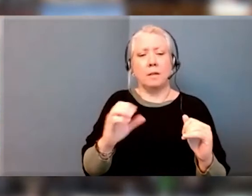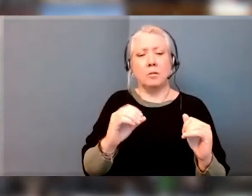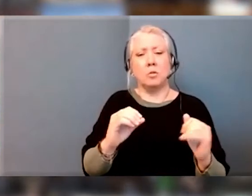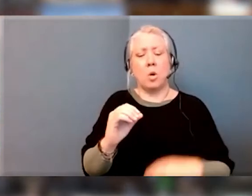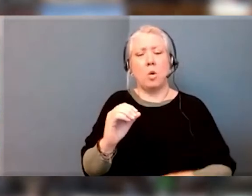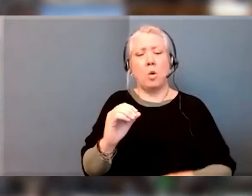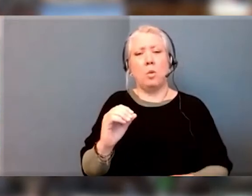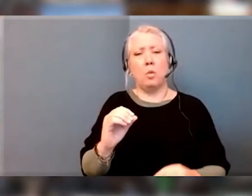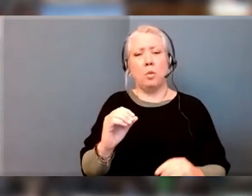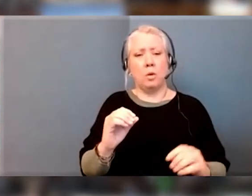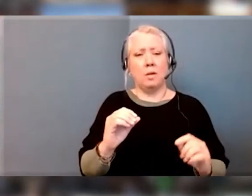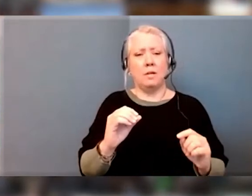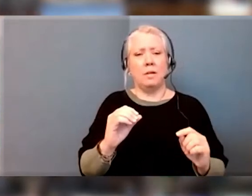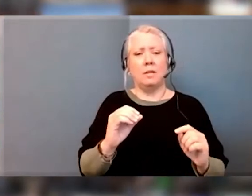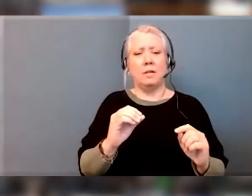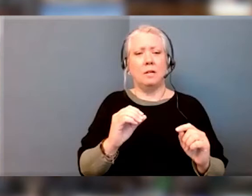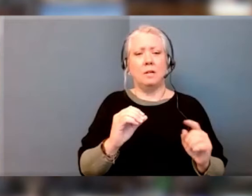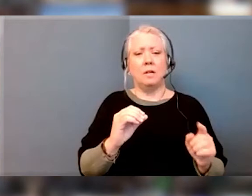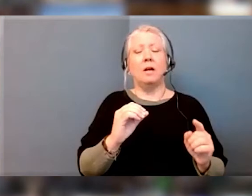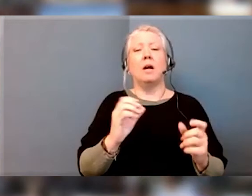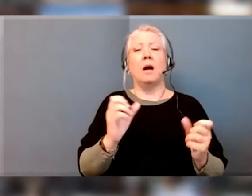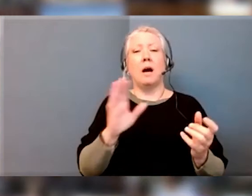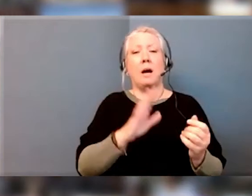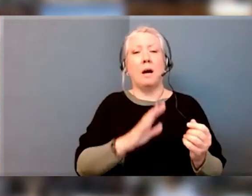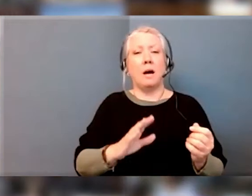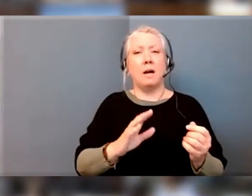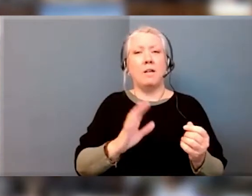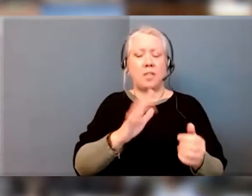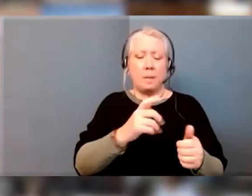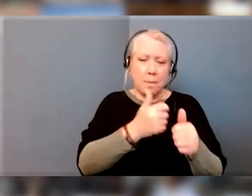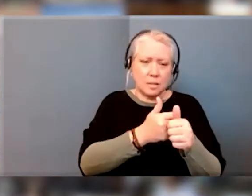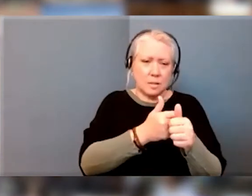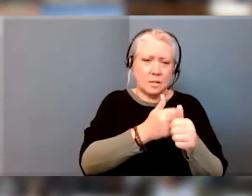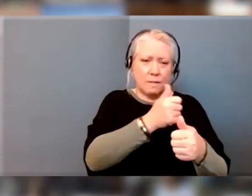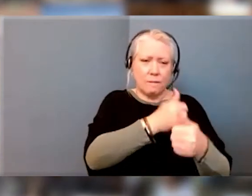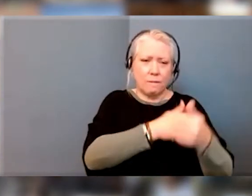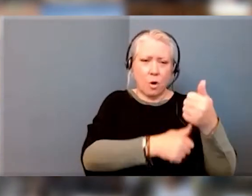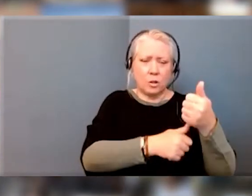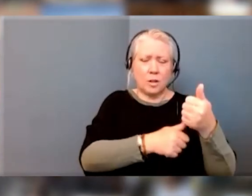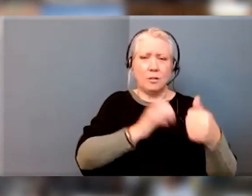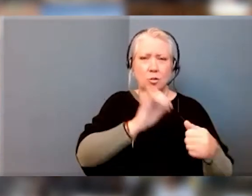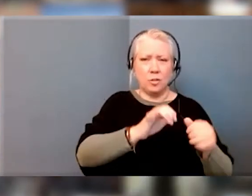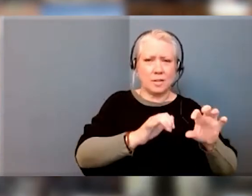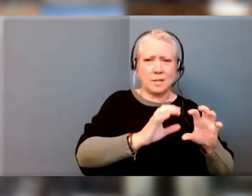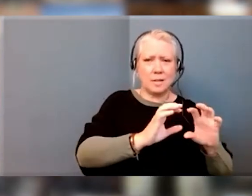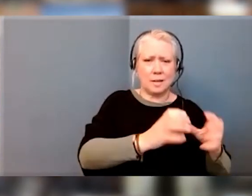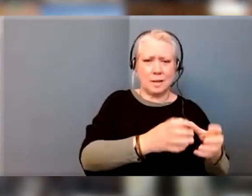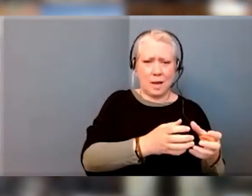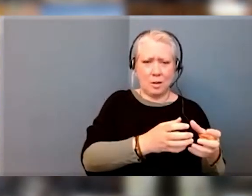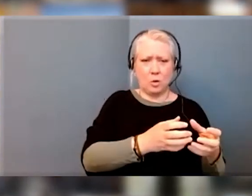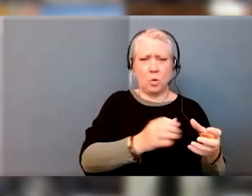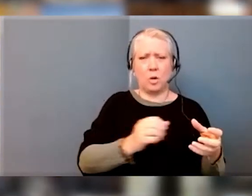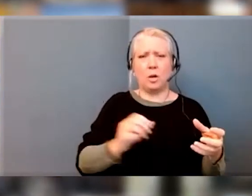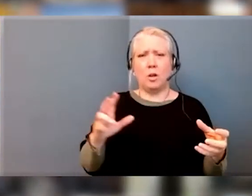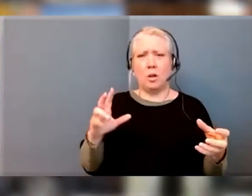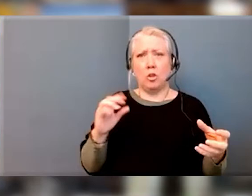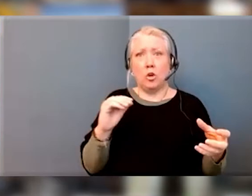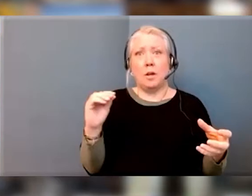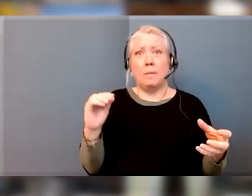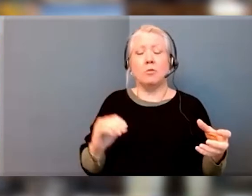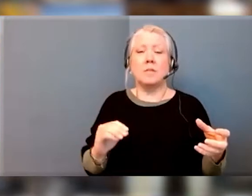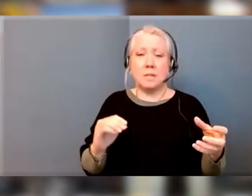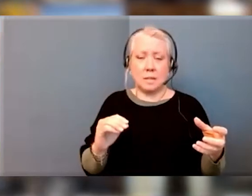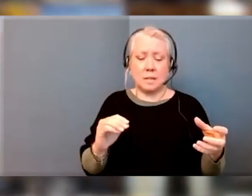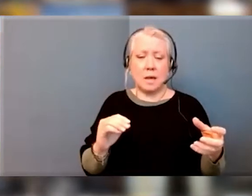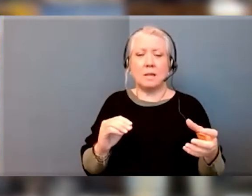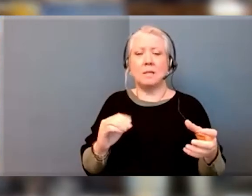million of CDBG funds that the city receives must fall under this category. And the other 30% can fall under slum